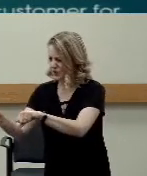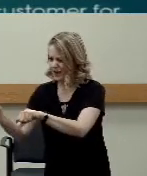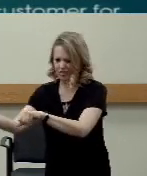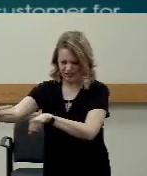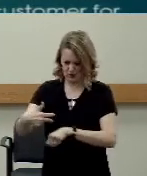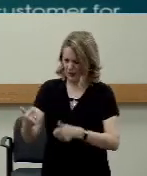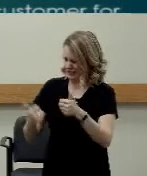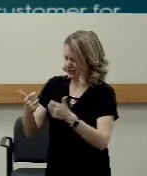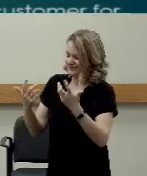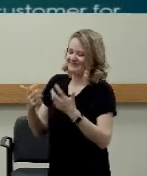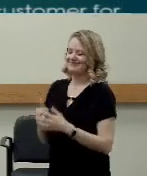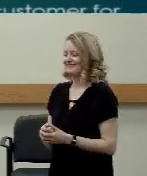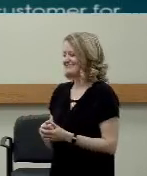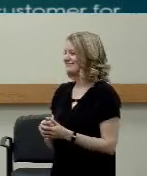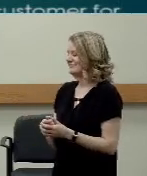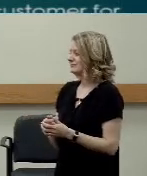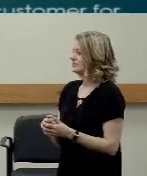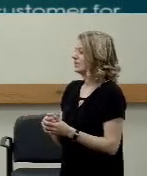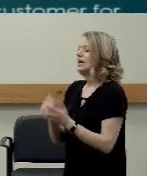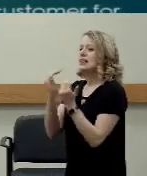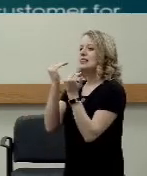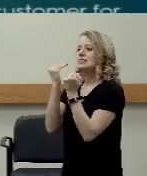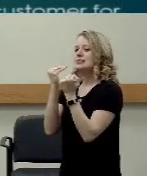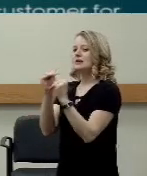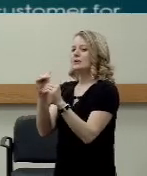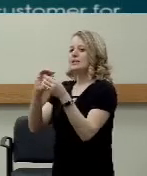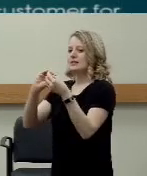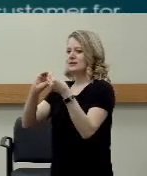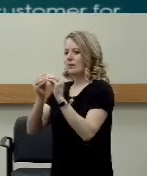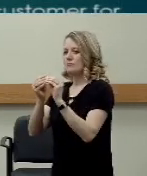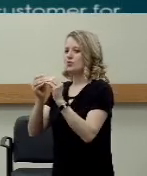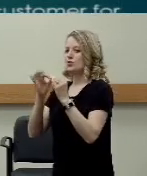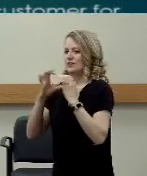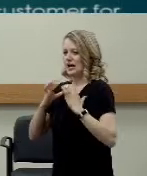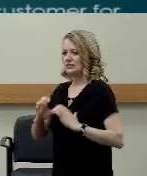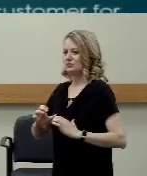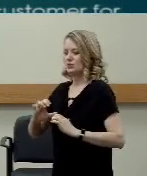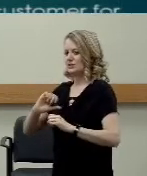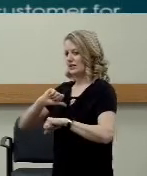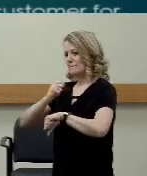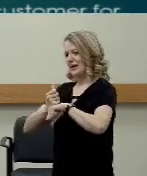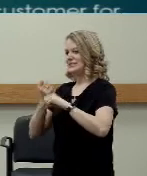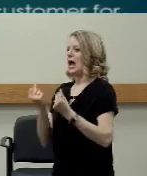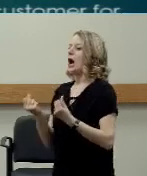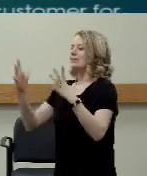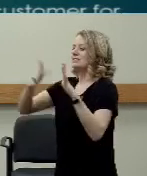Limit the number of customers in grocery, retail, recreation, and fitness businesses based on available square